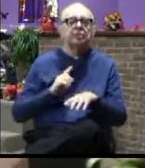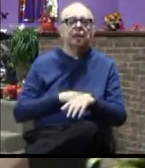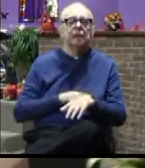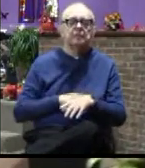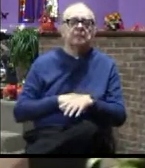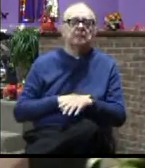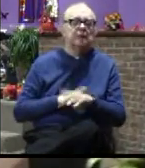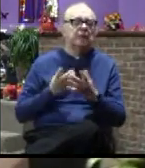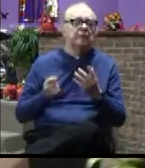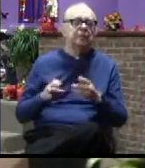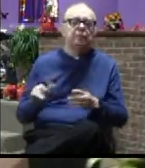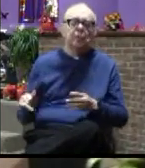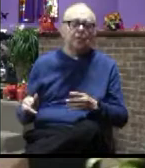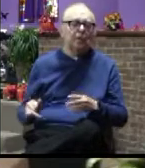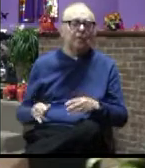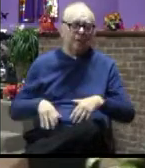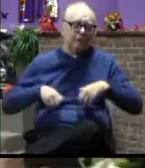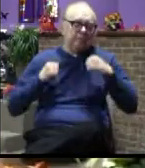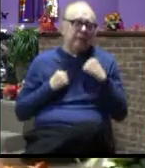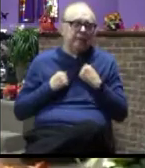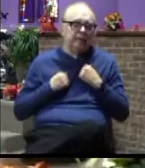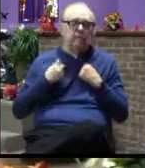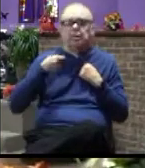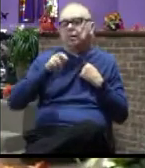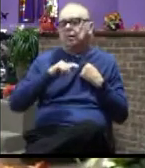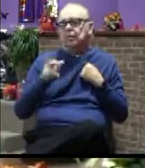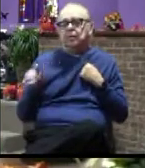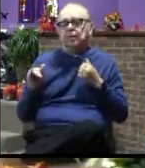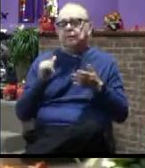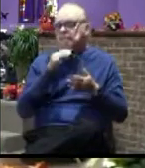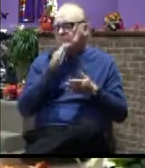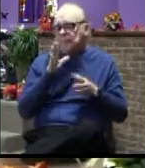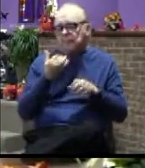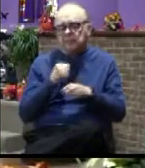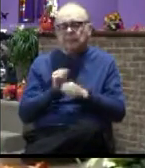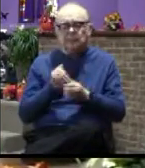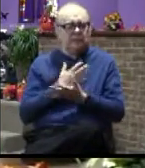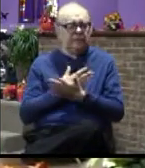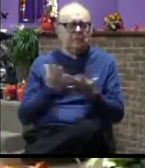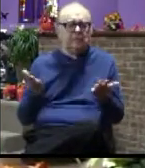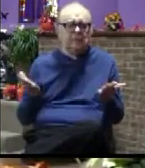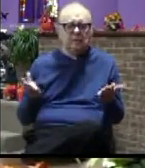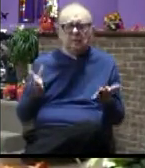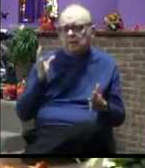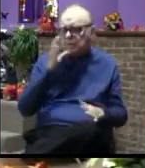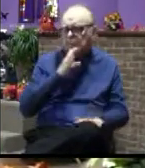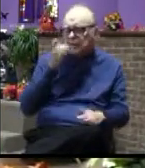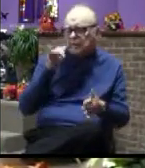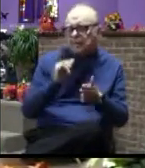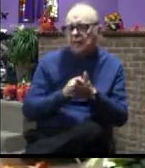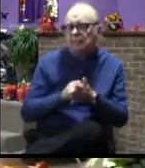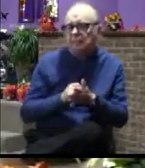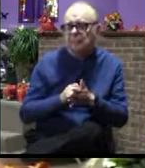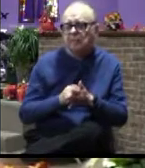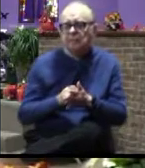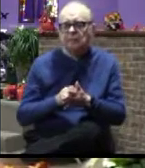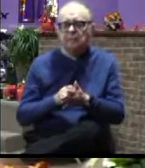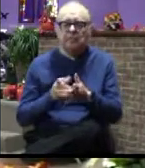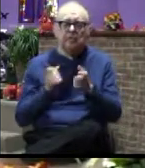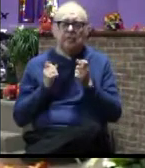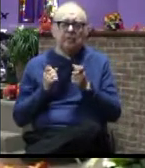Maybe a toy or a blanket or a quilt that your mom had made or something. And you go looking for that